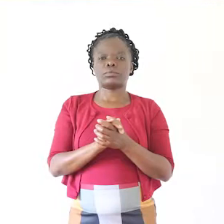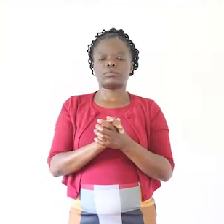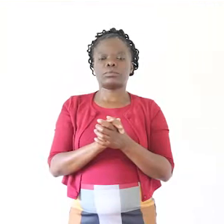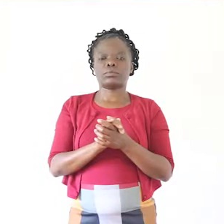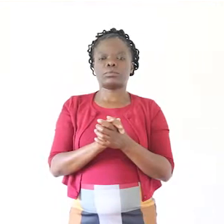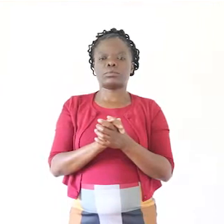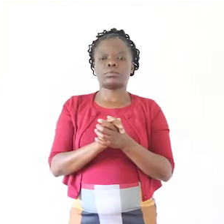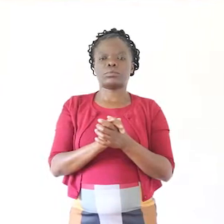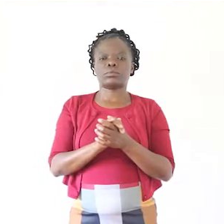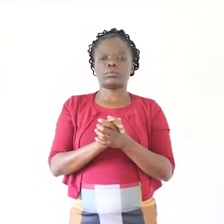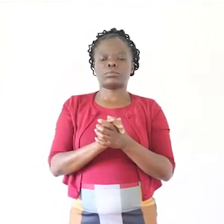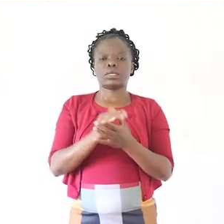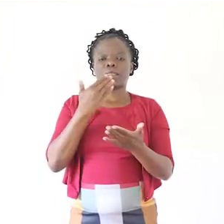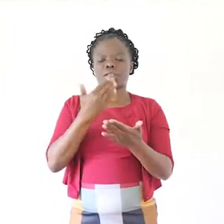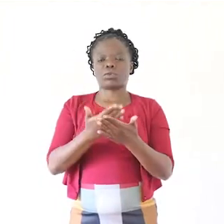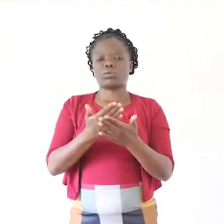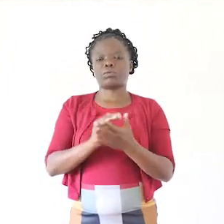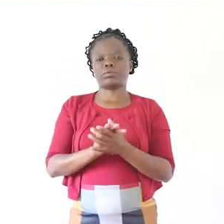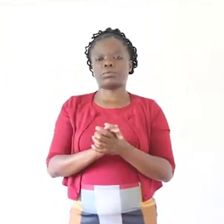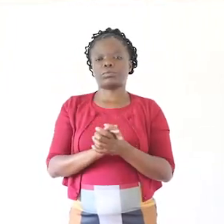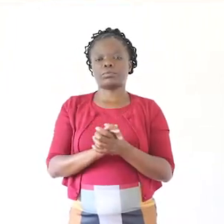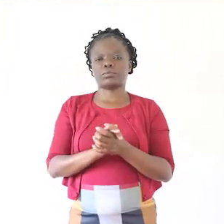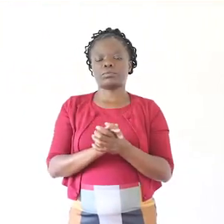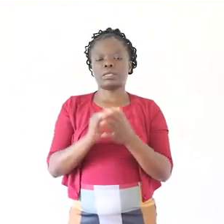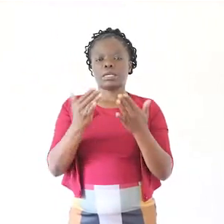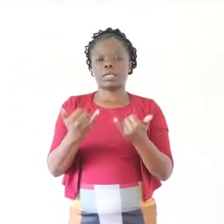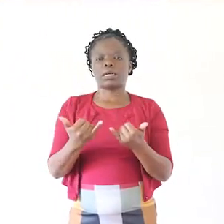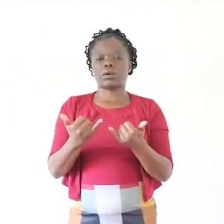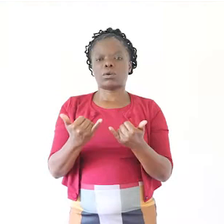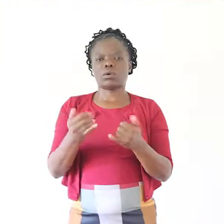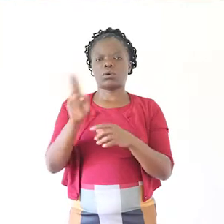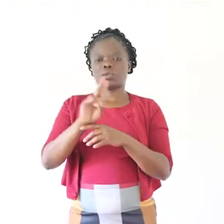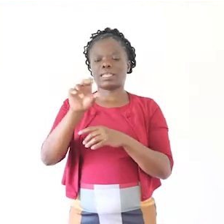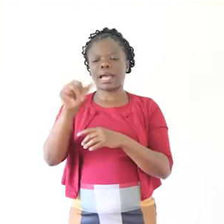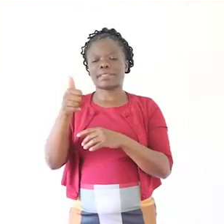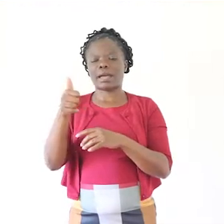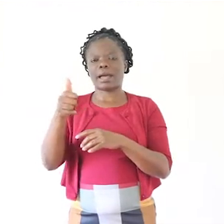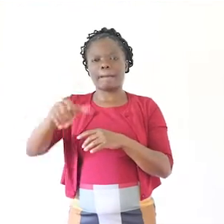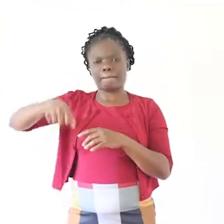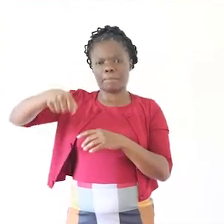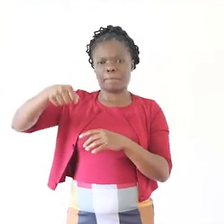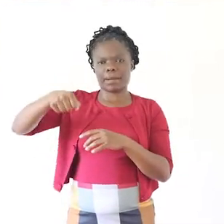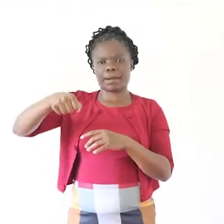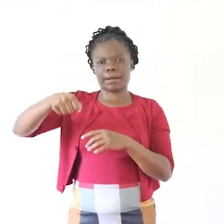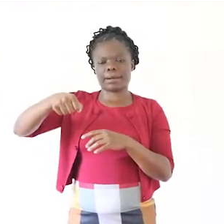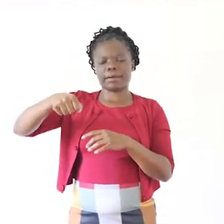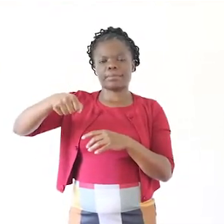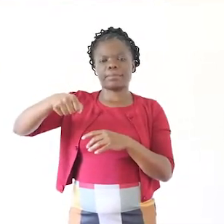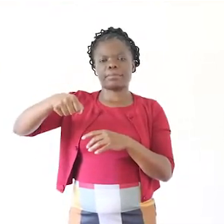Because the other one was a half. Good, thank you. Now we use this type of